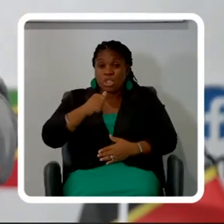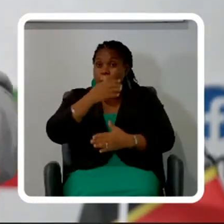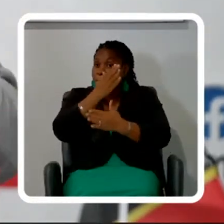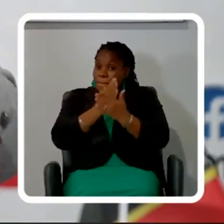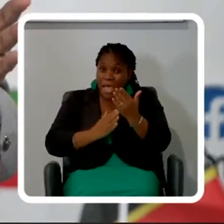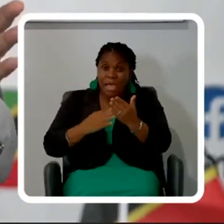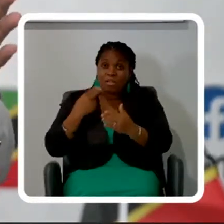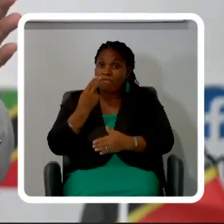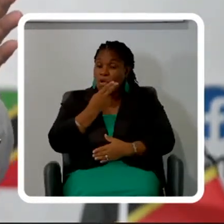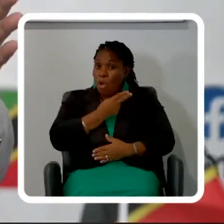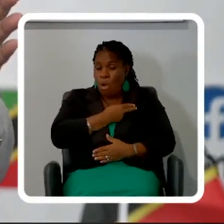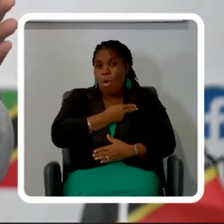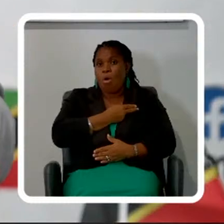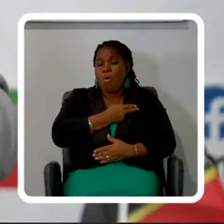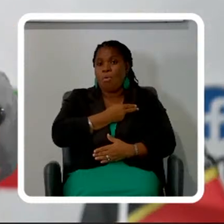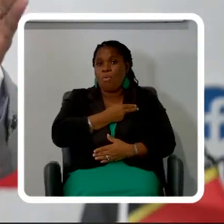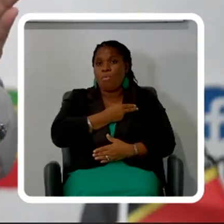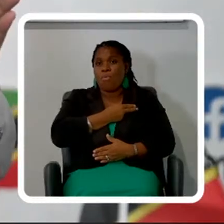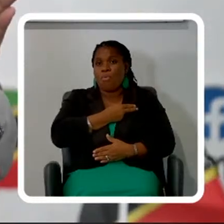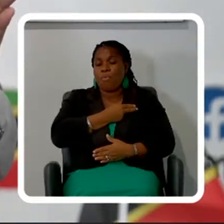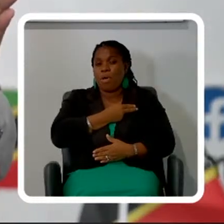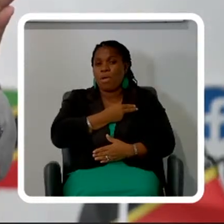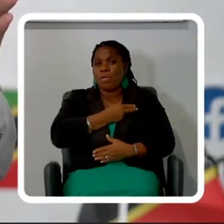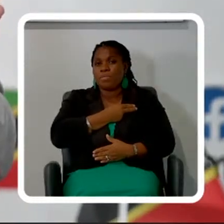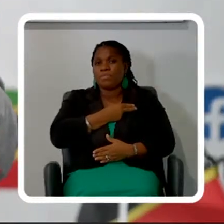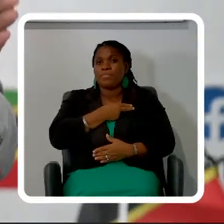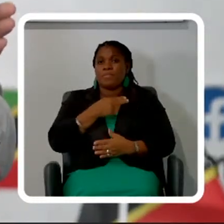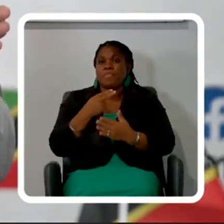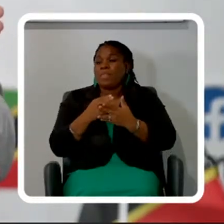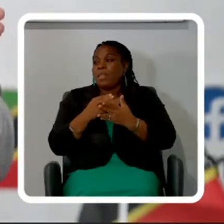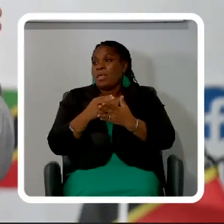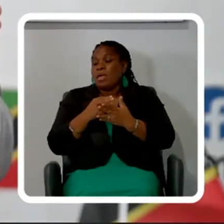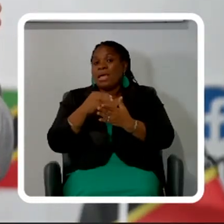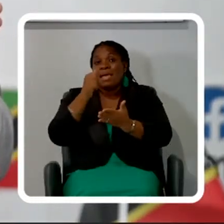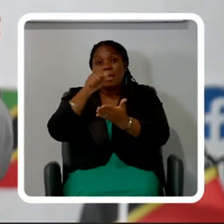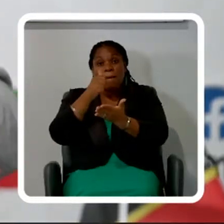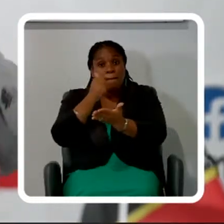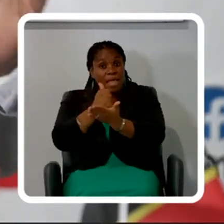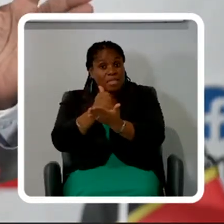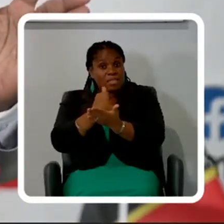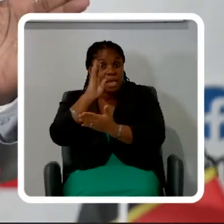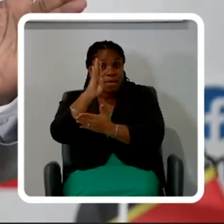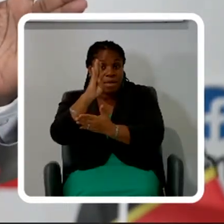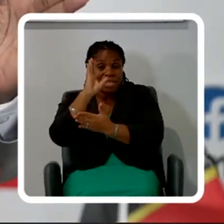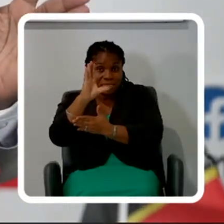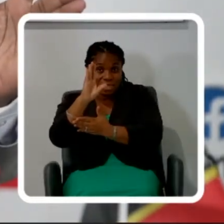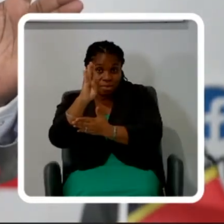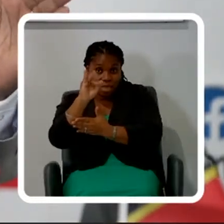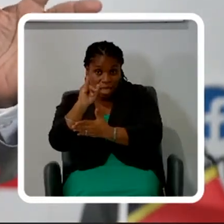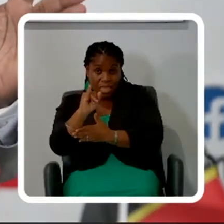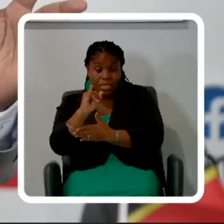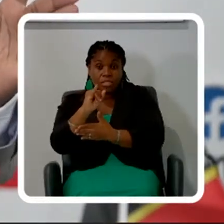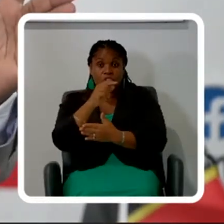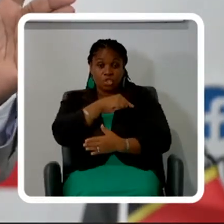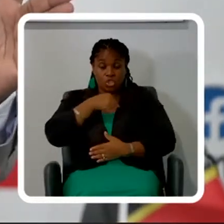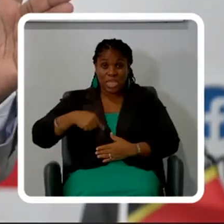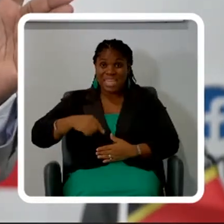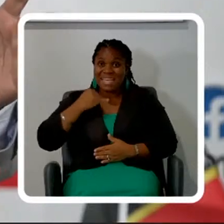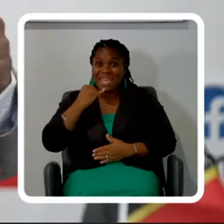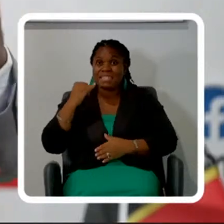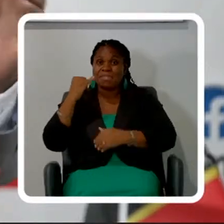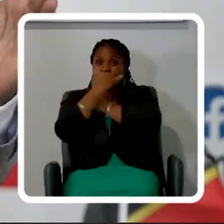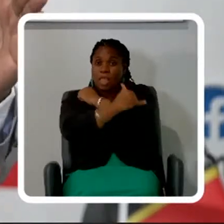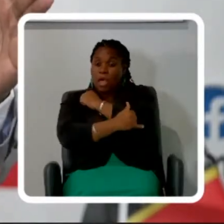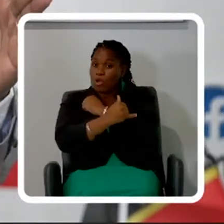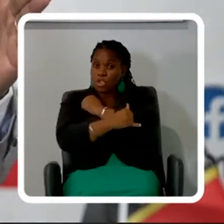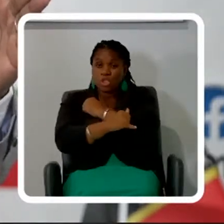China is a country. It depends on which one you're speaking of. I'm thinking you're talking about the mainland China, as they call it.